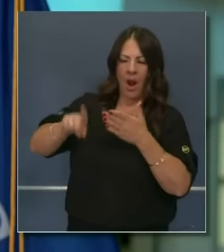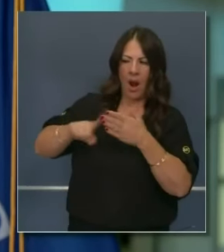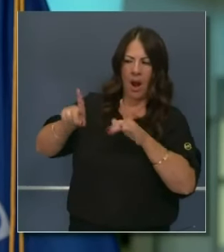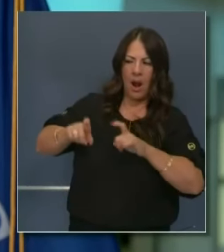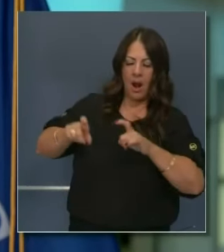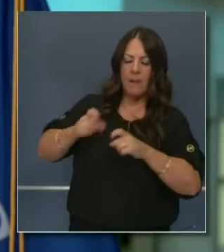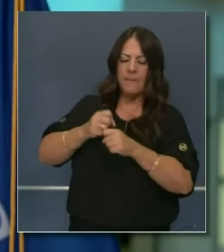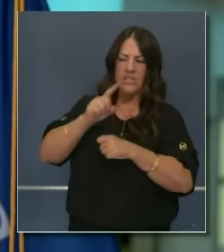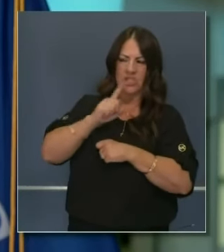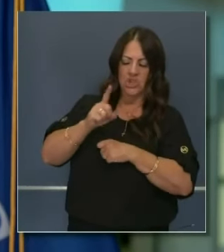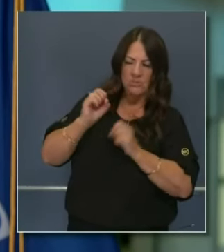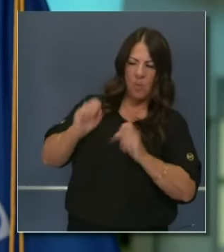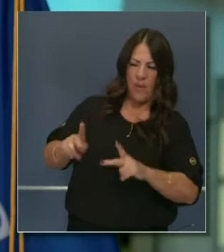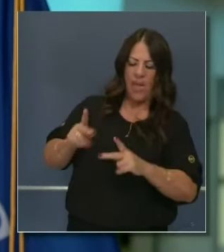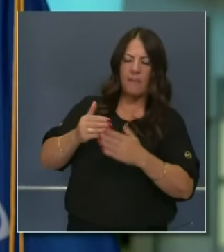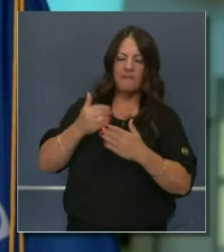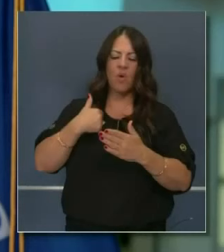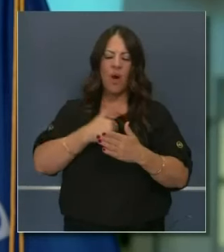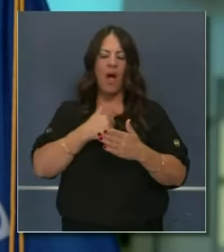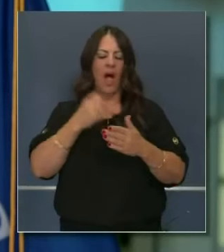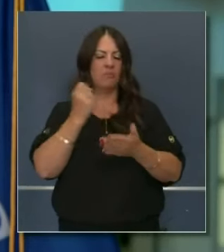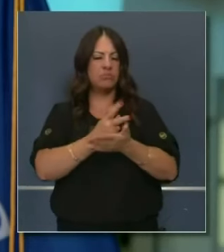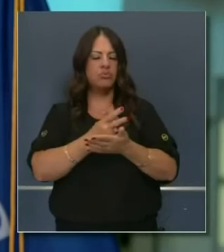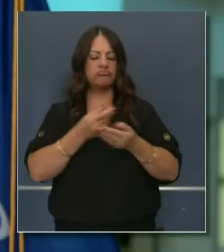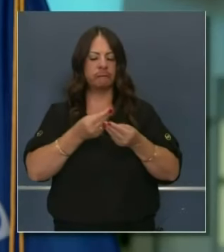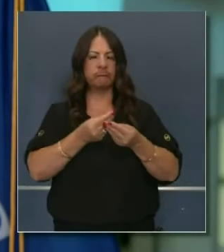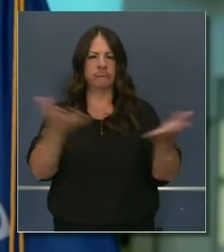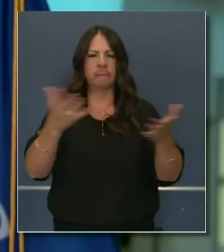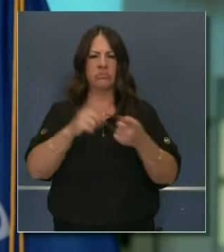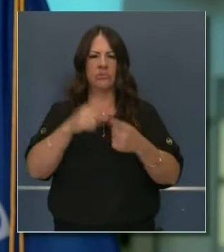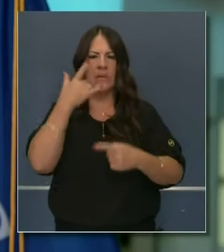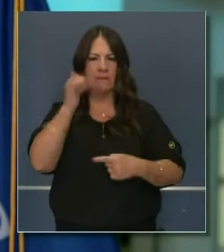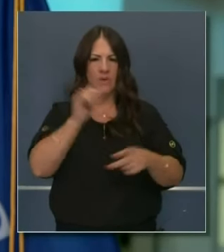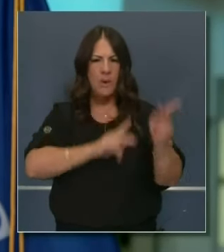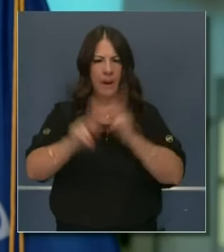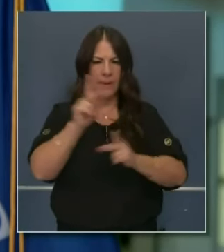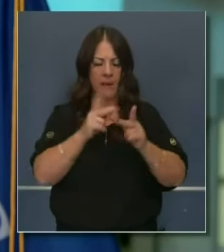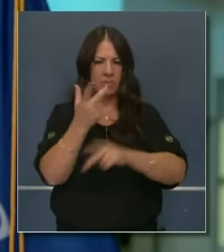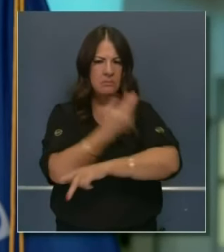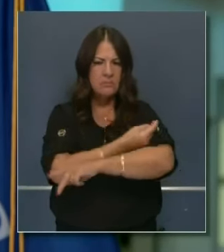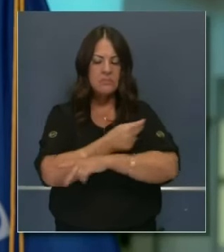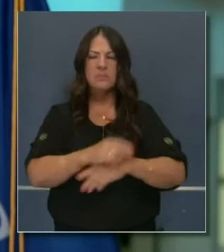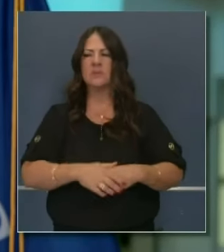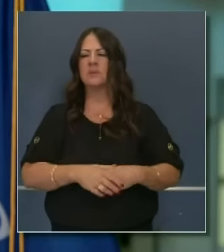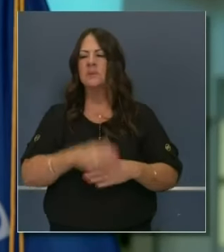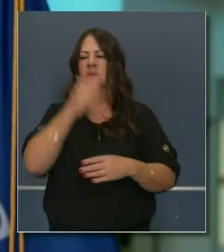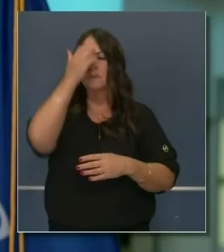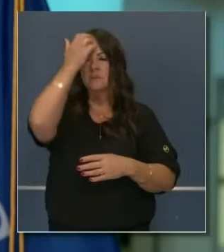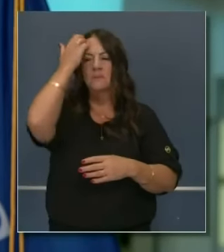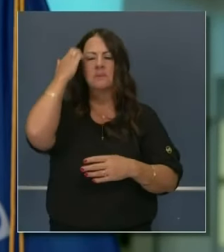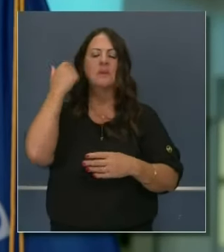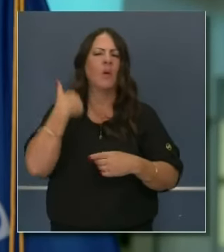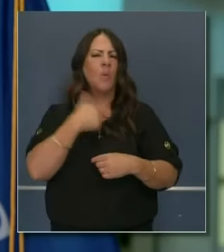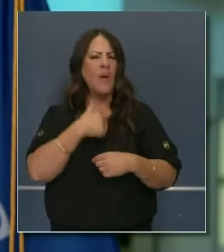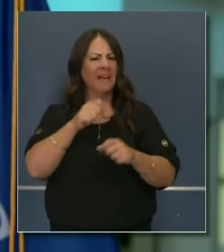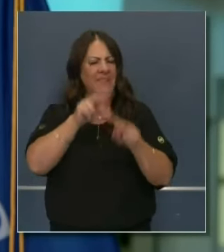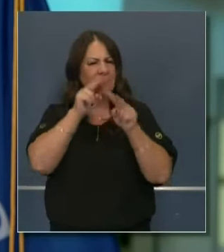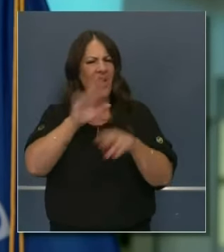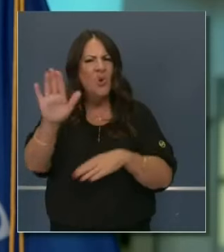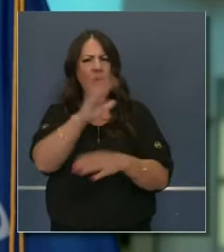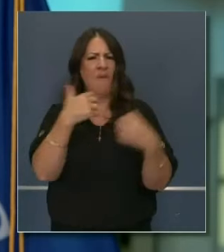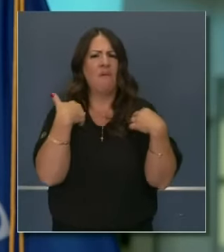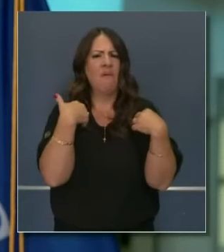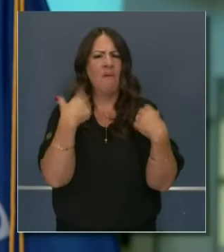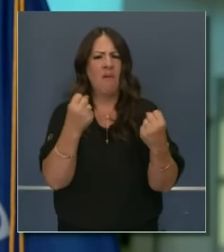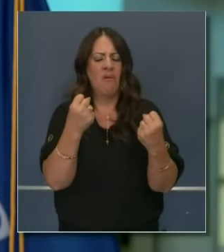just the distributions and the access of vaccines, but monitoring the aftermath and monitoring people's health